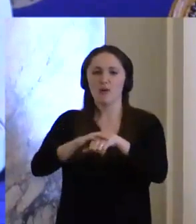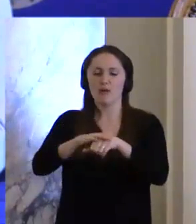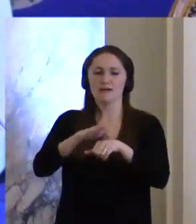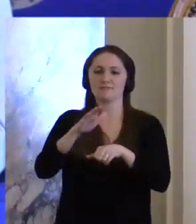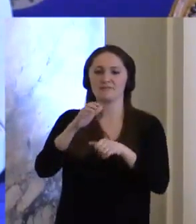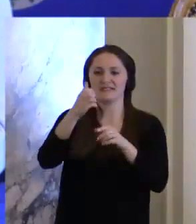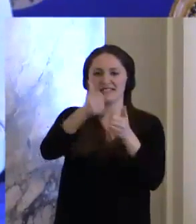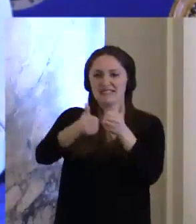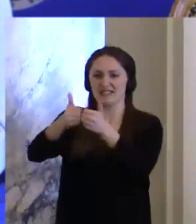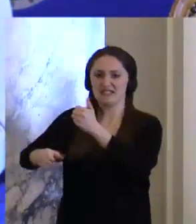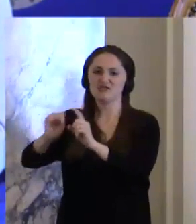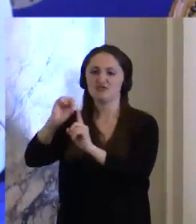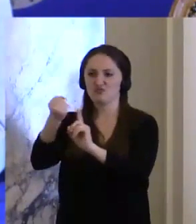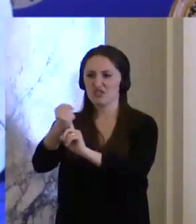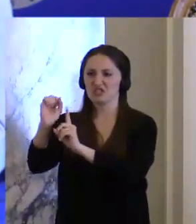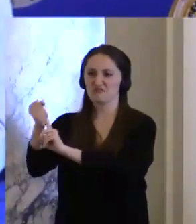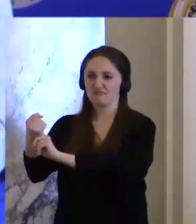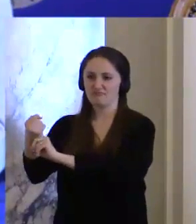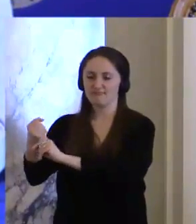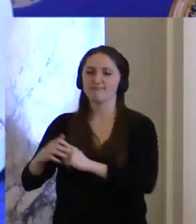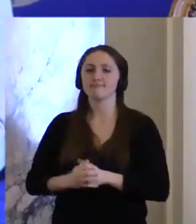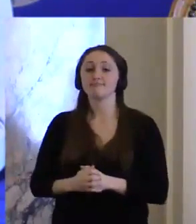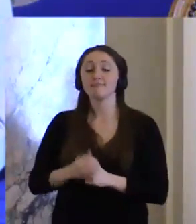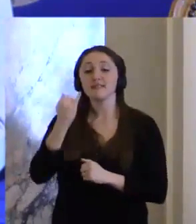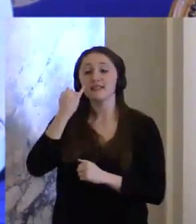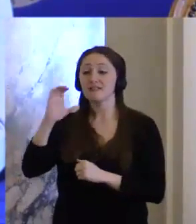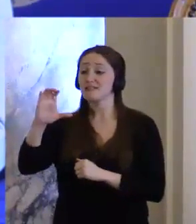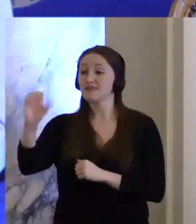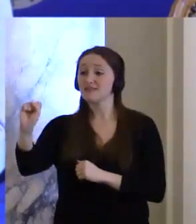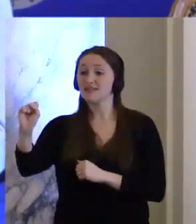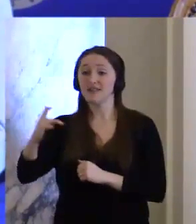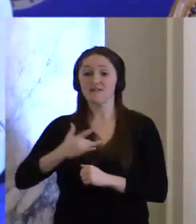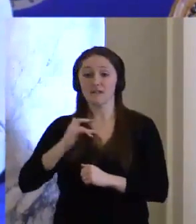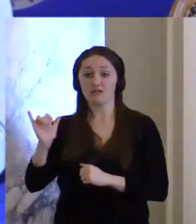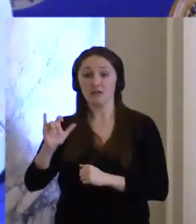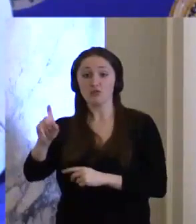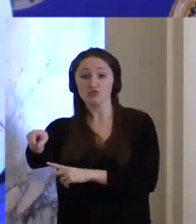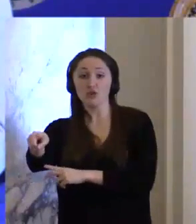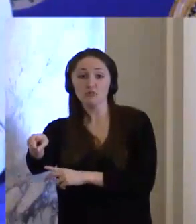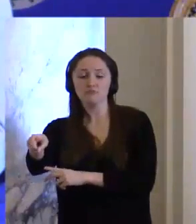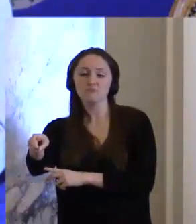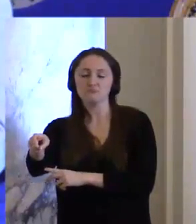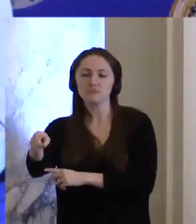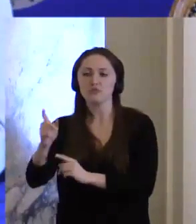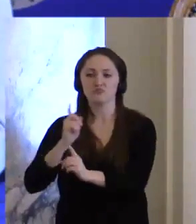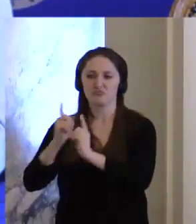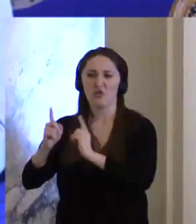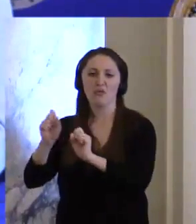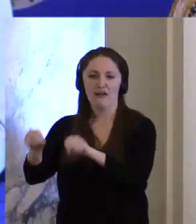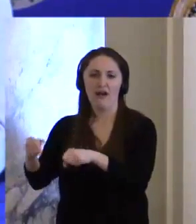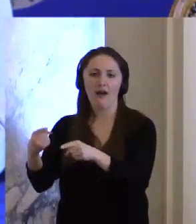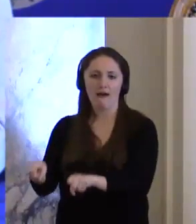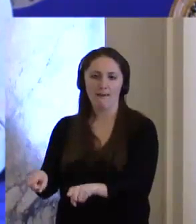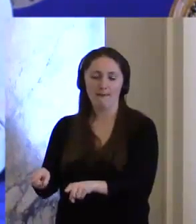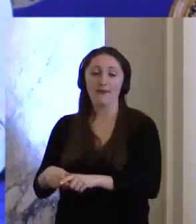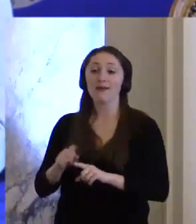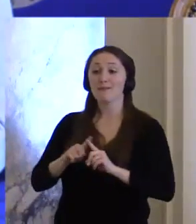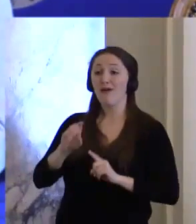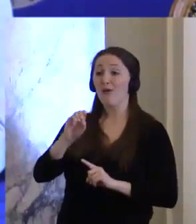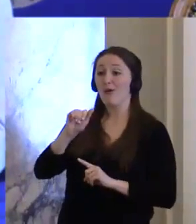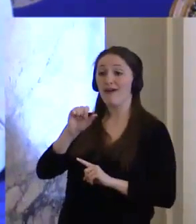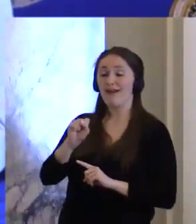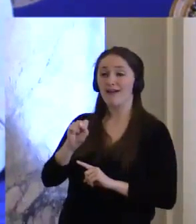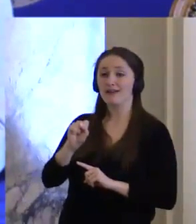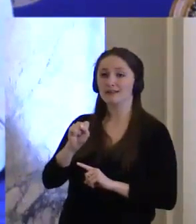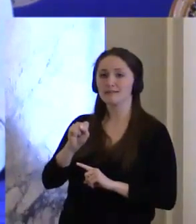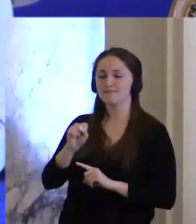society collectively feels that there is a need for this, that is a conversation that we can have with them. But I do not think that the OAS should be the